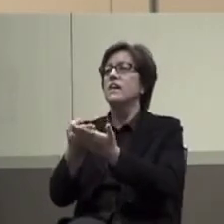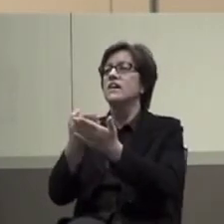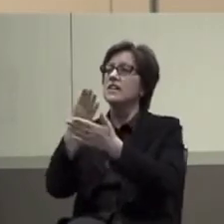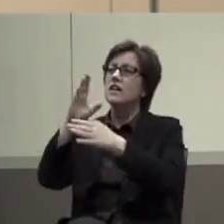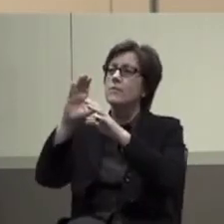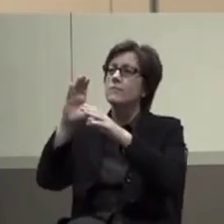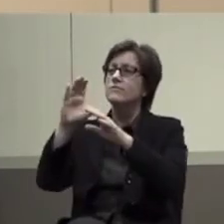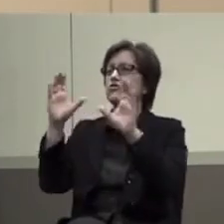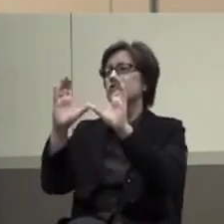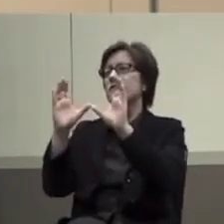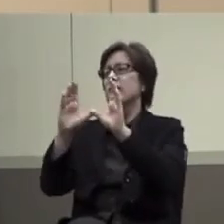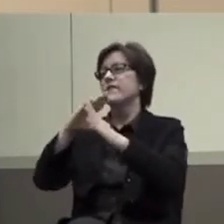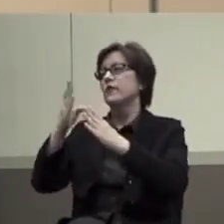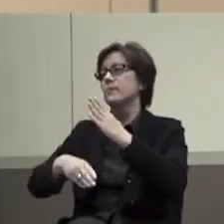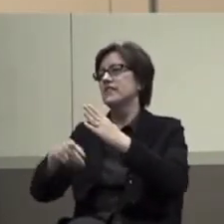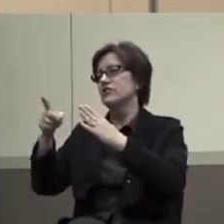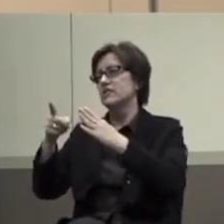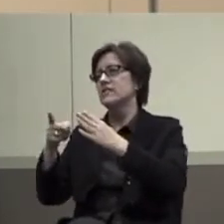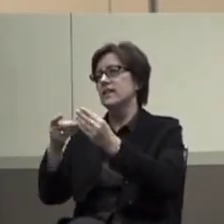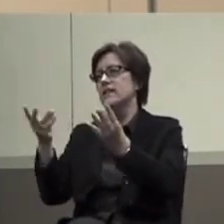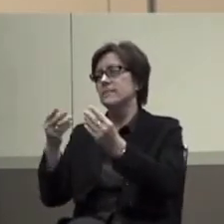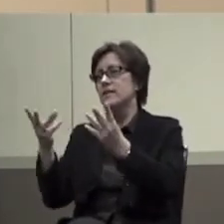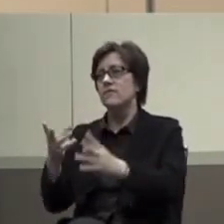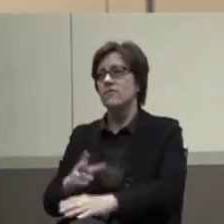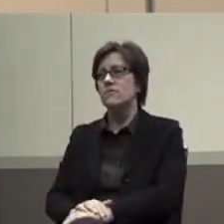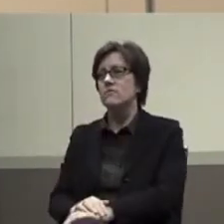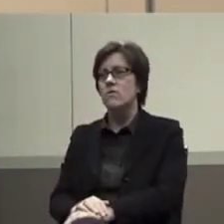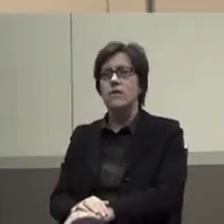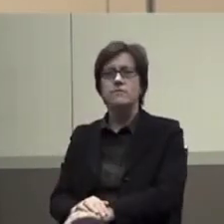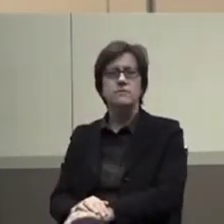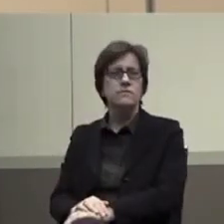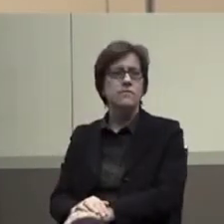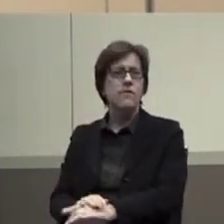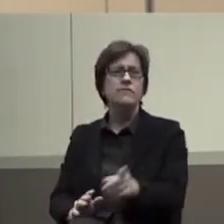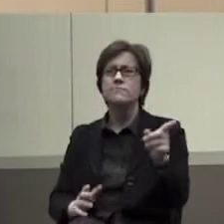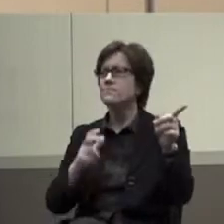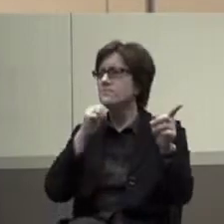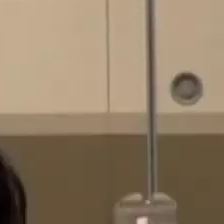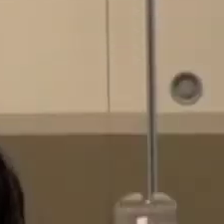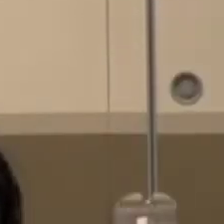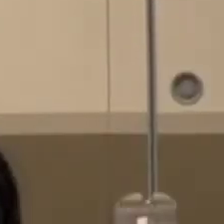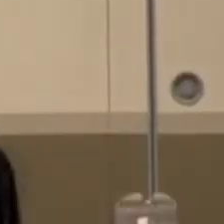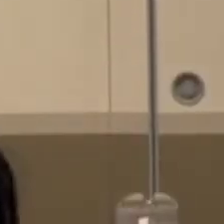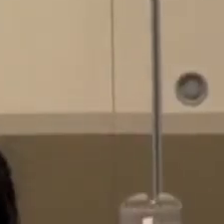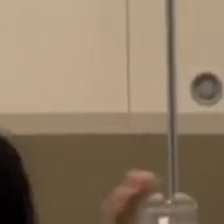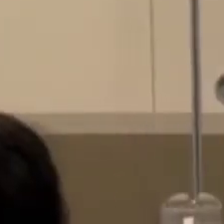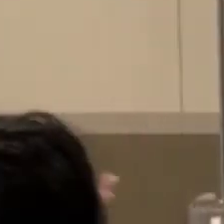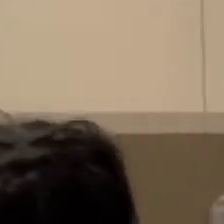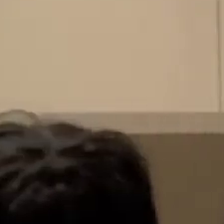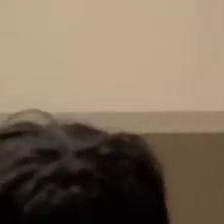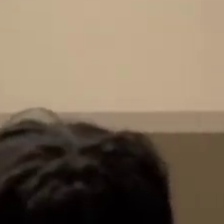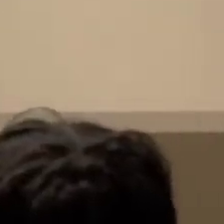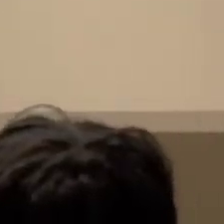says, if anybody raises their hand, I'll tear your arm off and beat you with it, right? All right, thanks for coming.